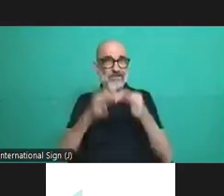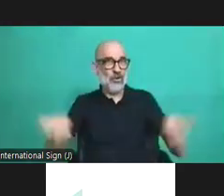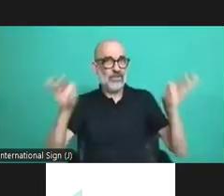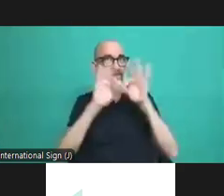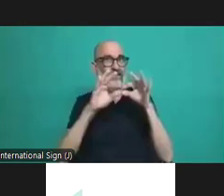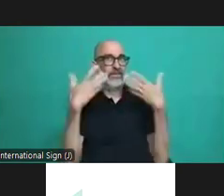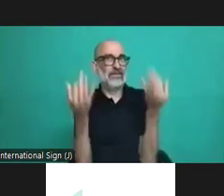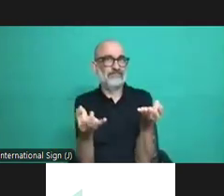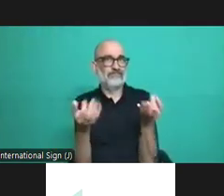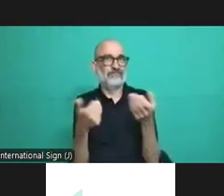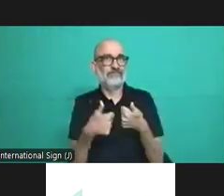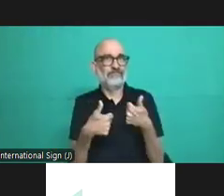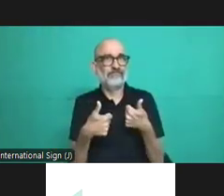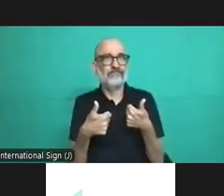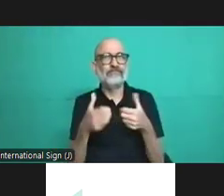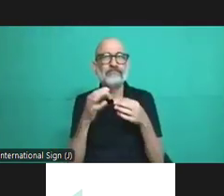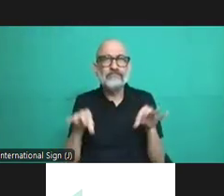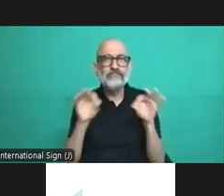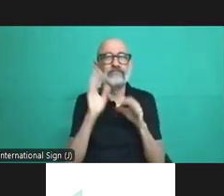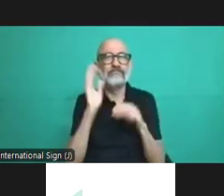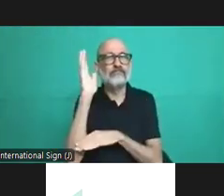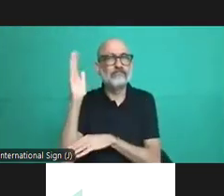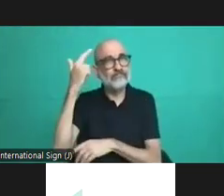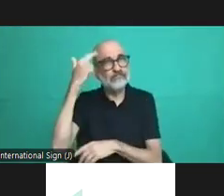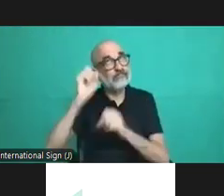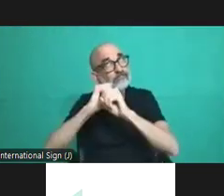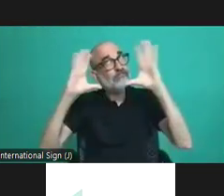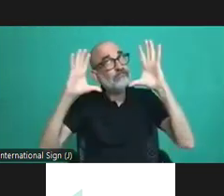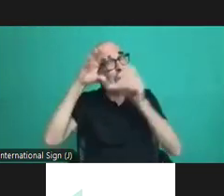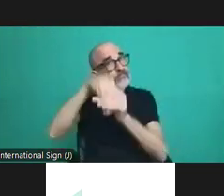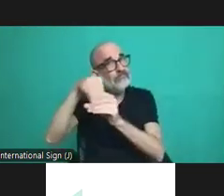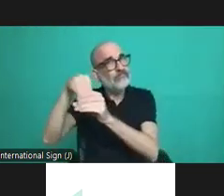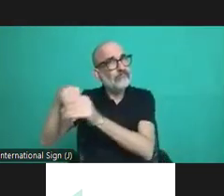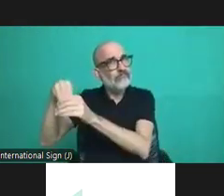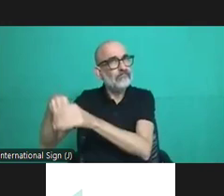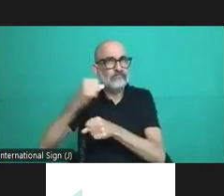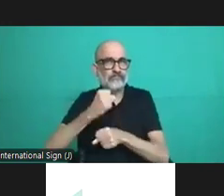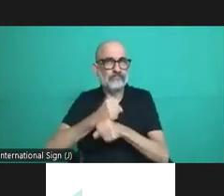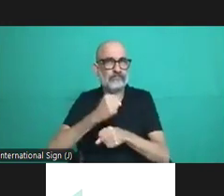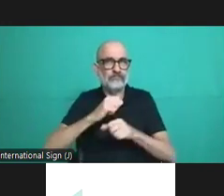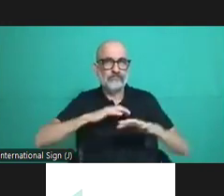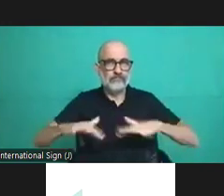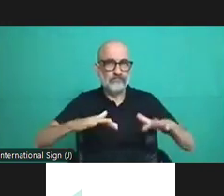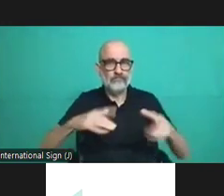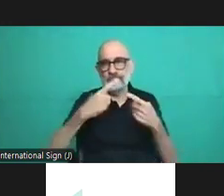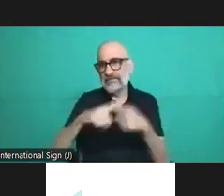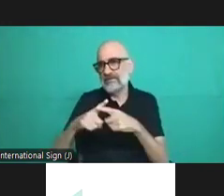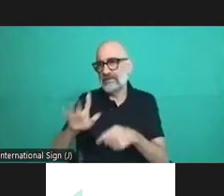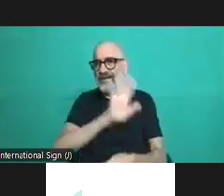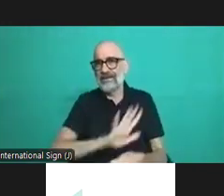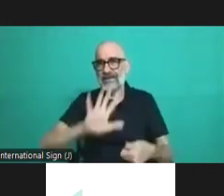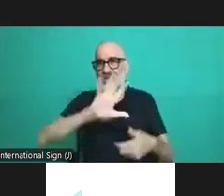Caribbean. The lessons learned and the various paths forward discussed here